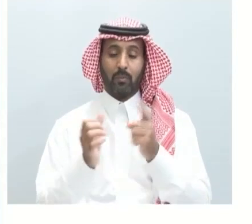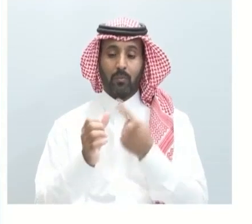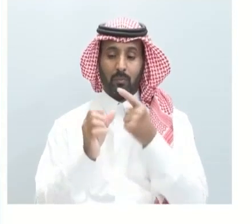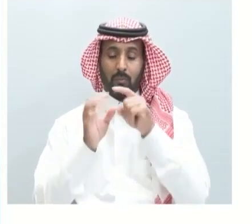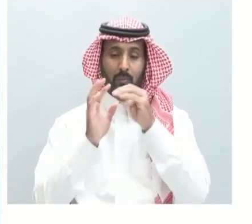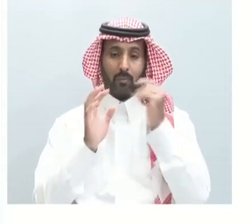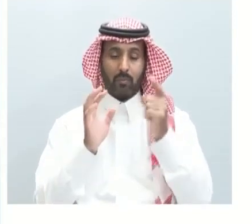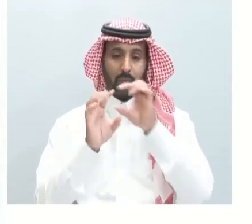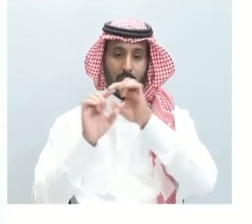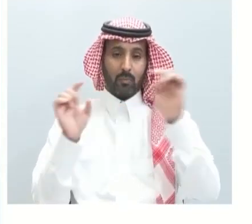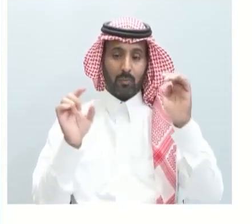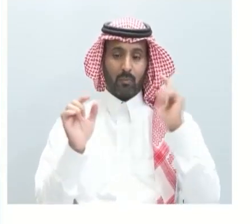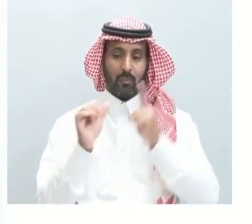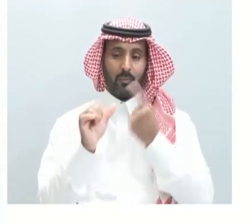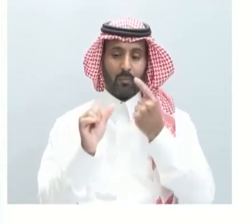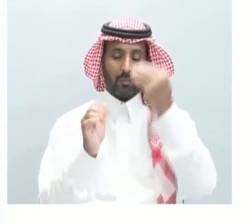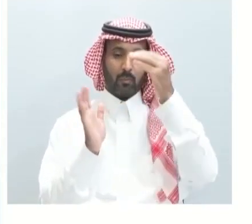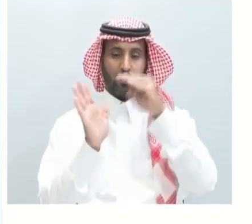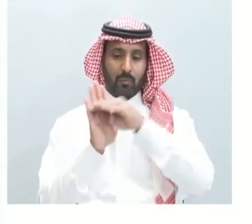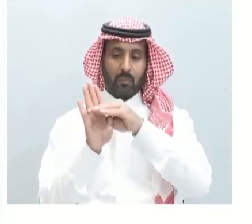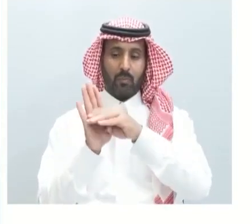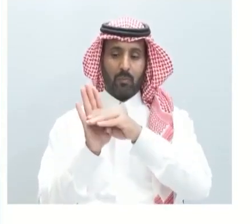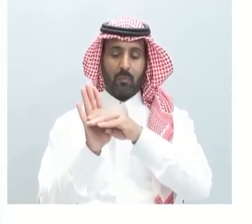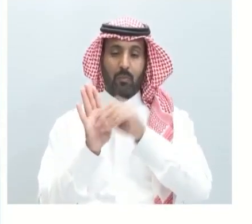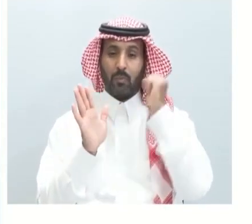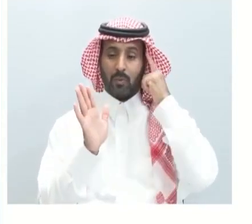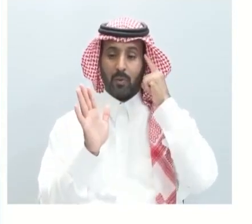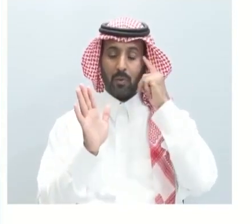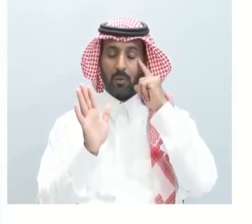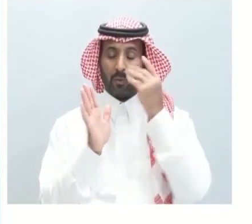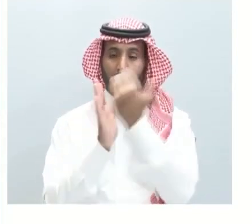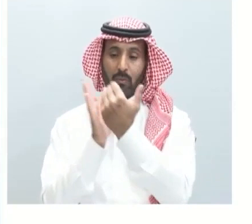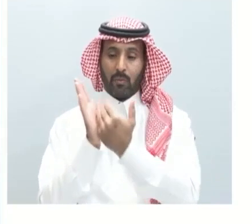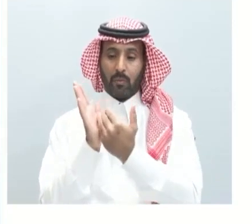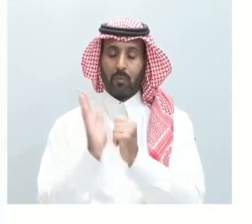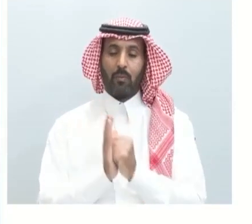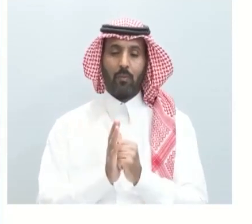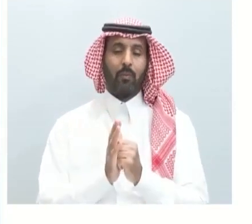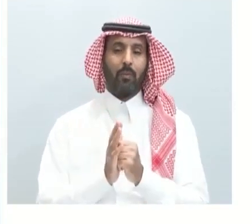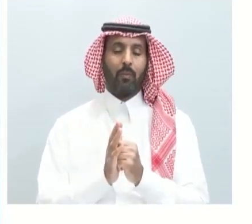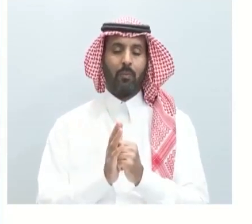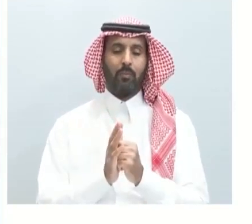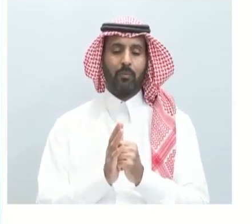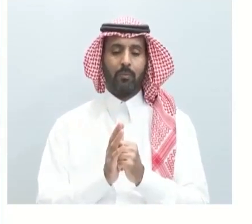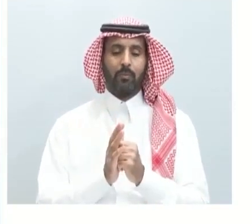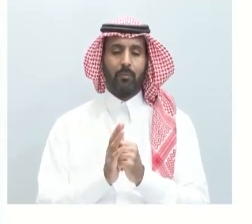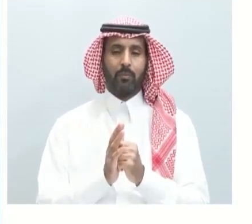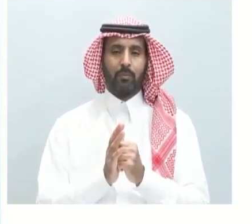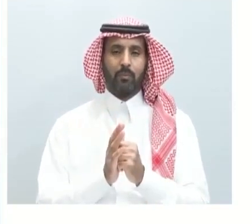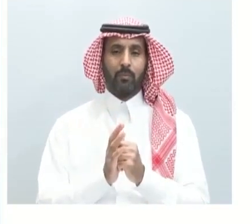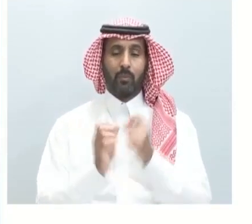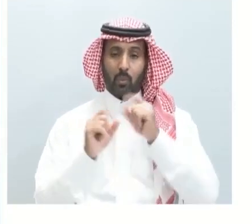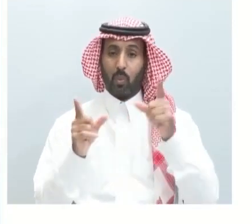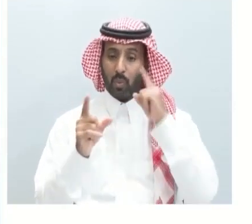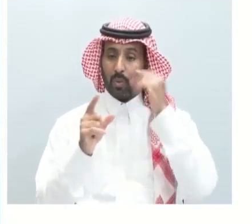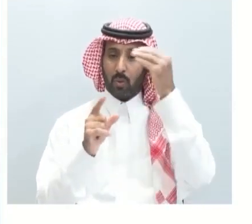sentence in the first paragraph So this has to be the idea of the sentence what do you think these show the